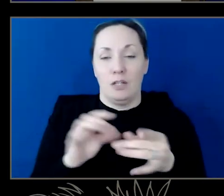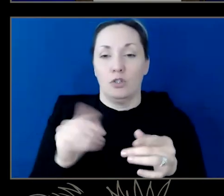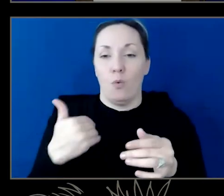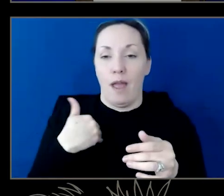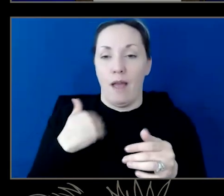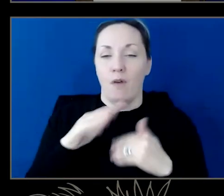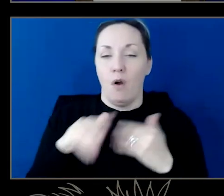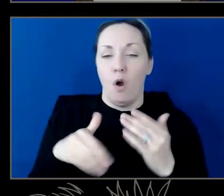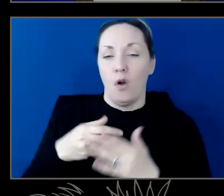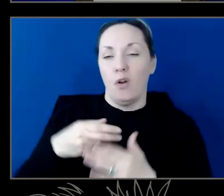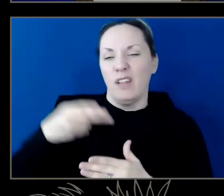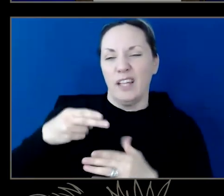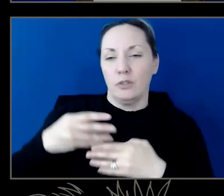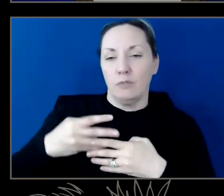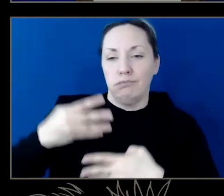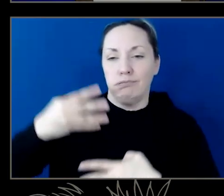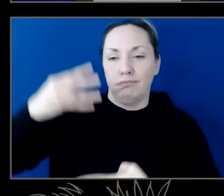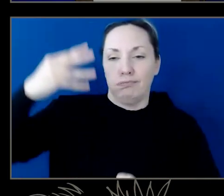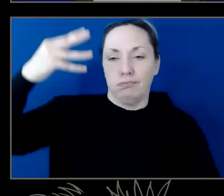the history chat.